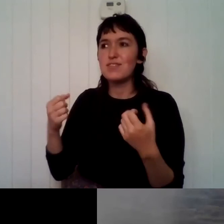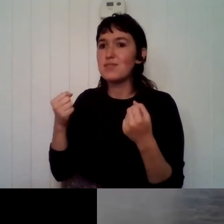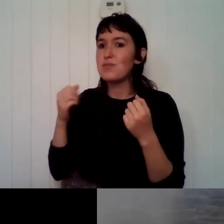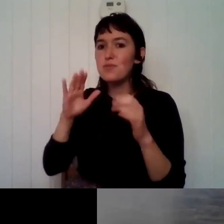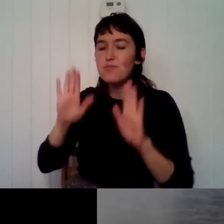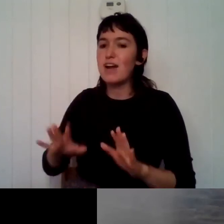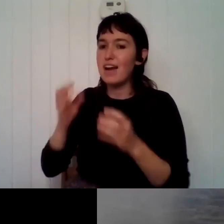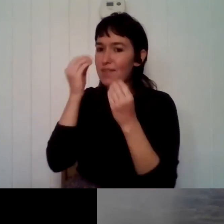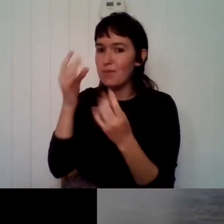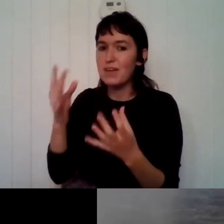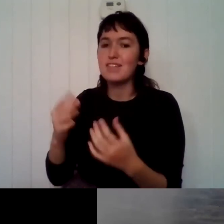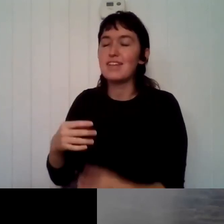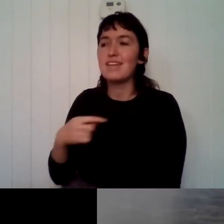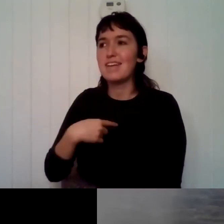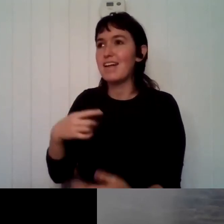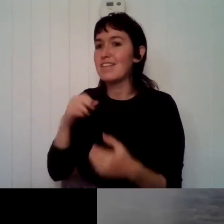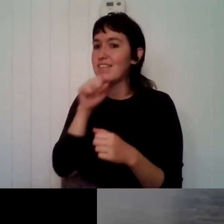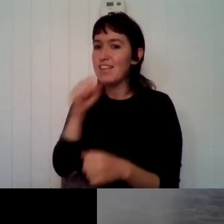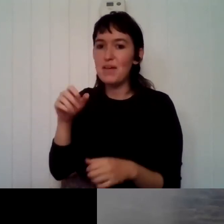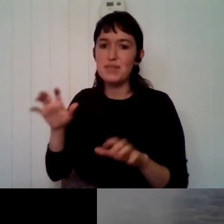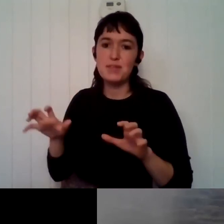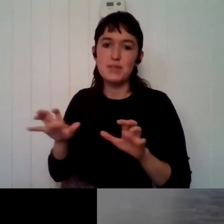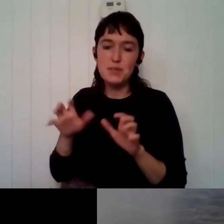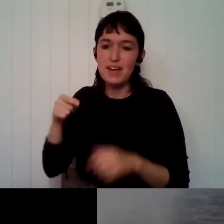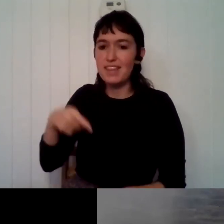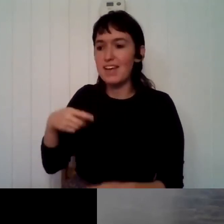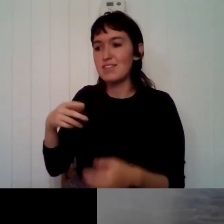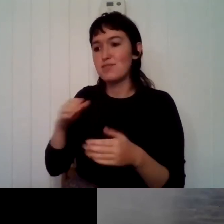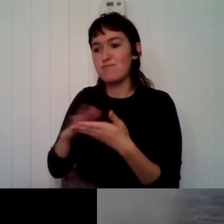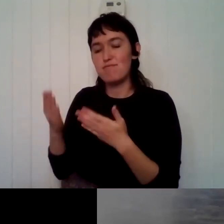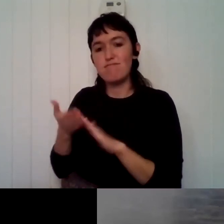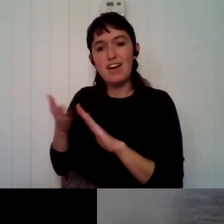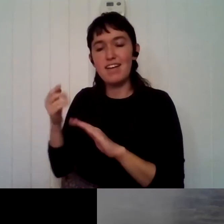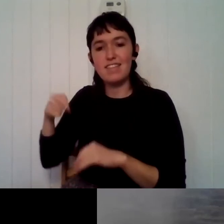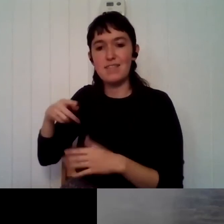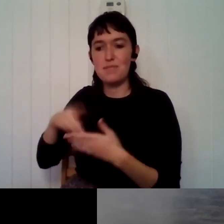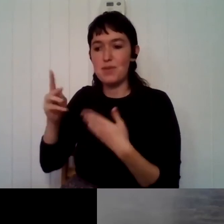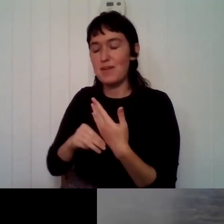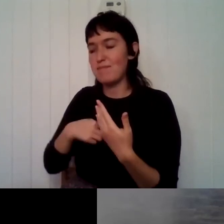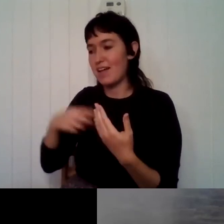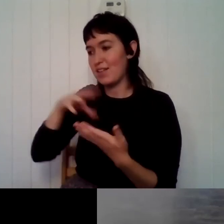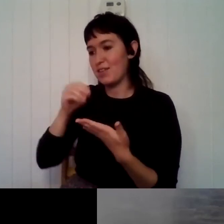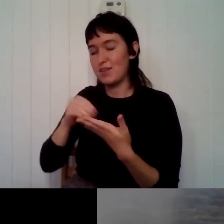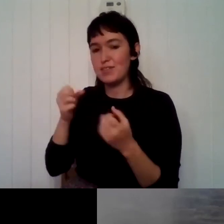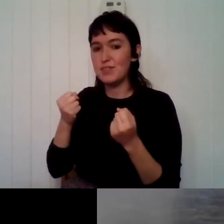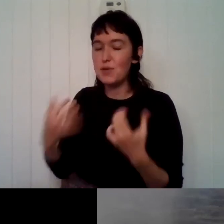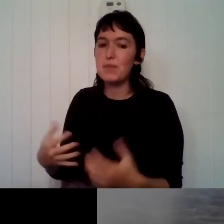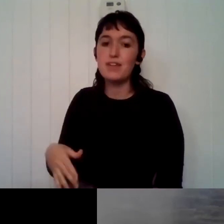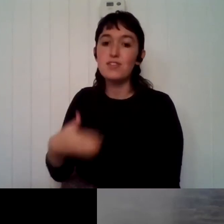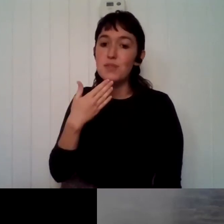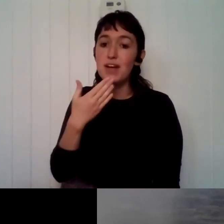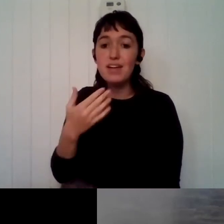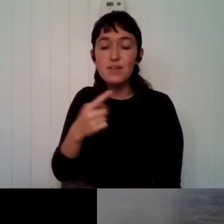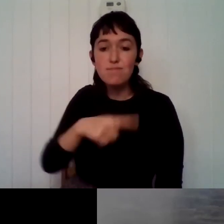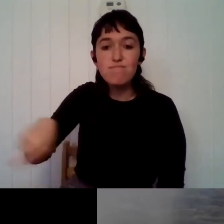of things like once a week. It's the best. So thank you so much for sharing everything with us. This was really amazing. And thank you everybody at home for asking all your questions.